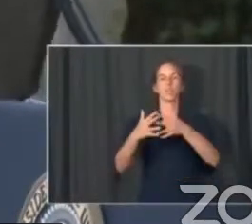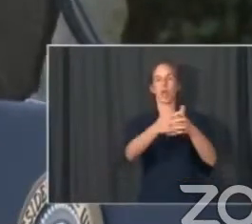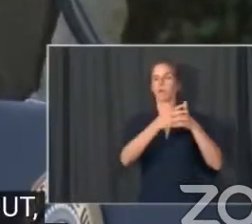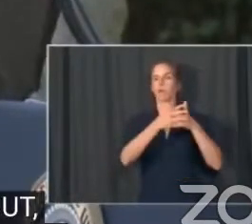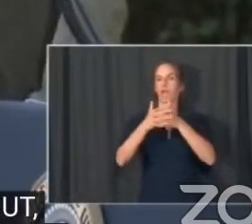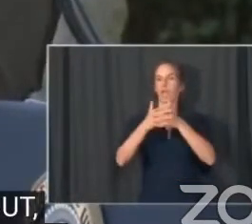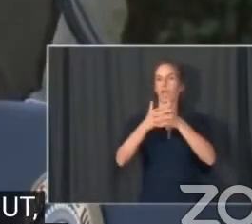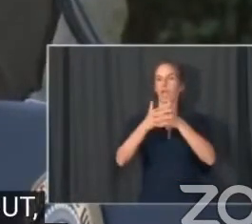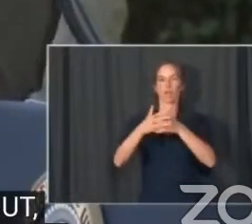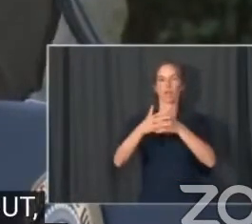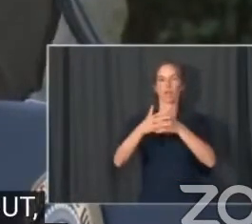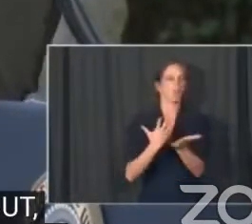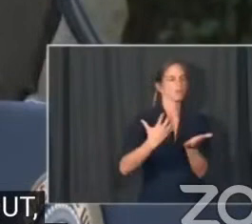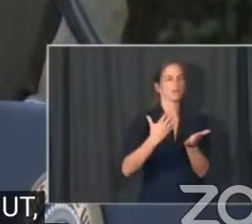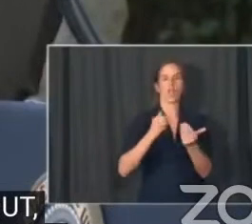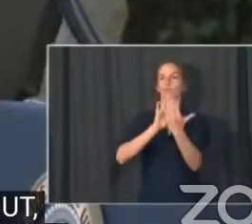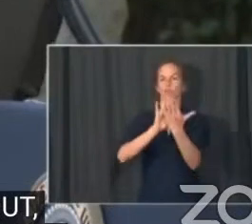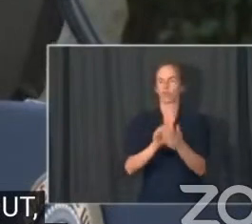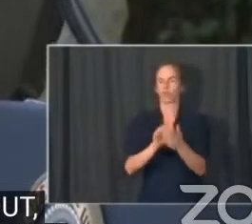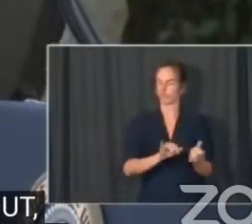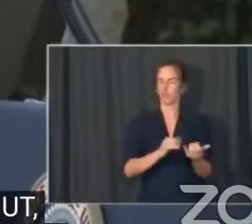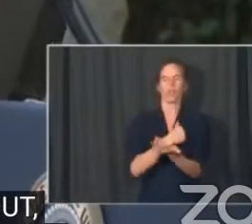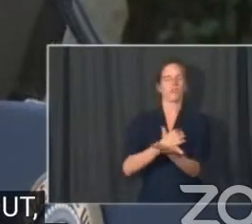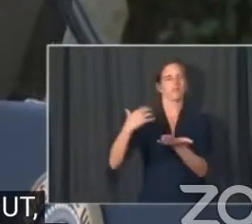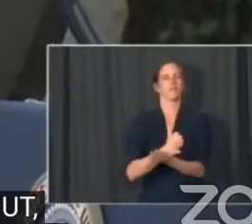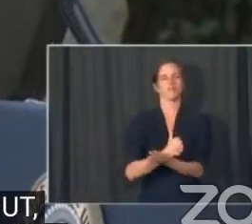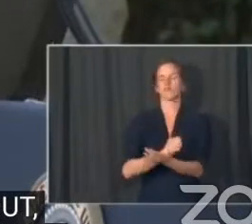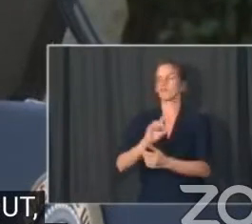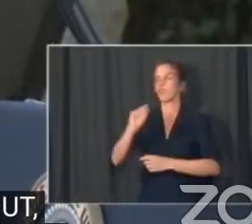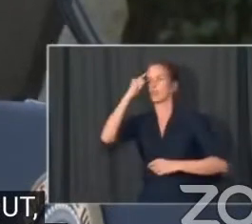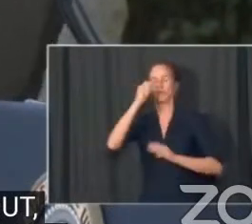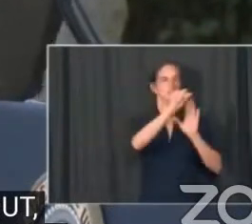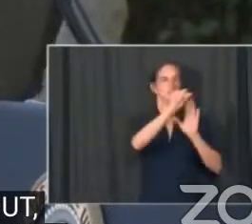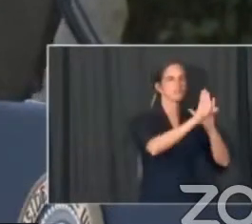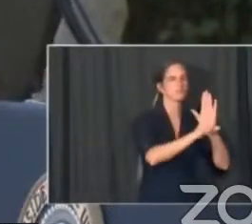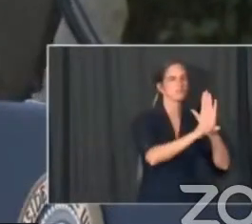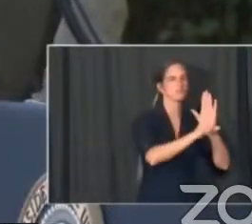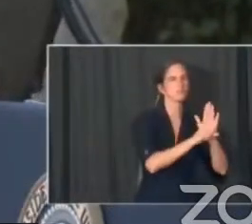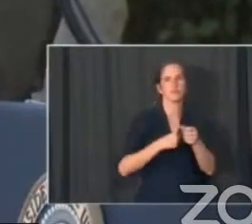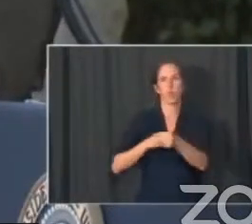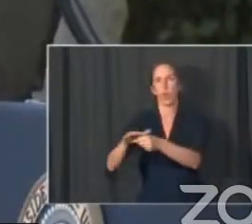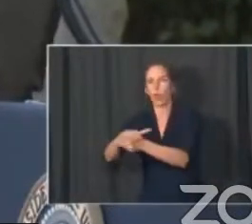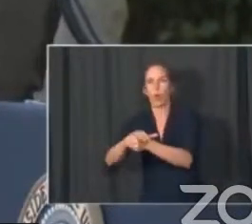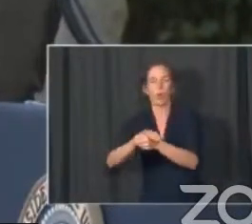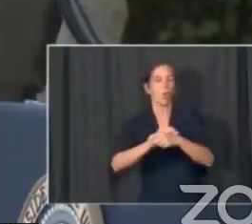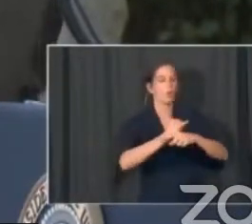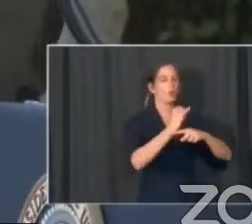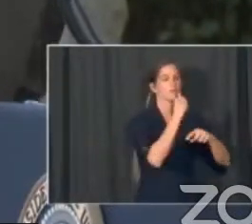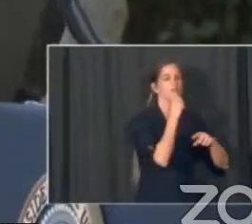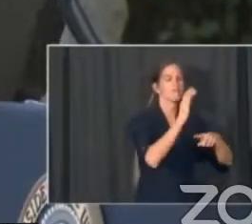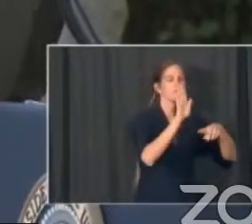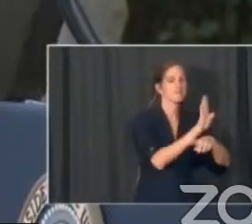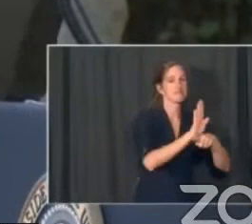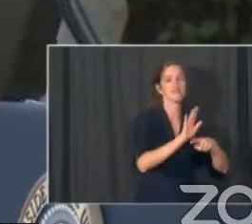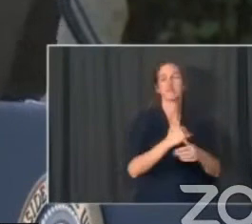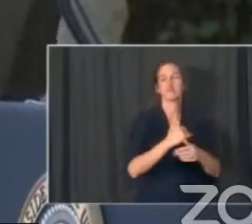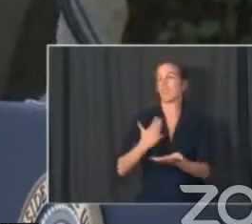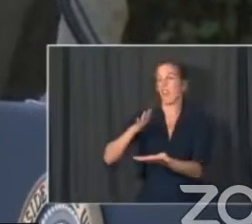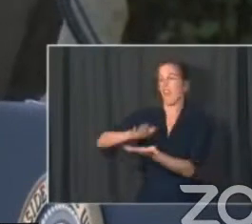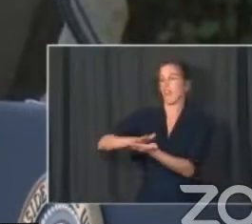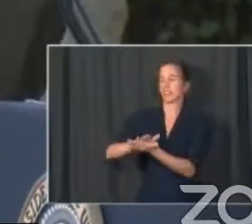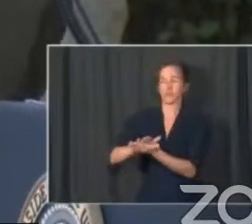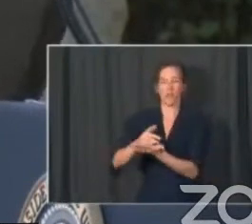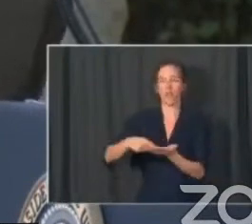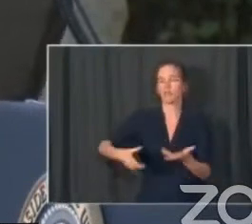of nation in federal government, Este gobierno local, states, industry, and academia to expand the capacity